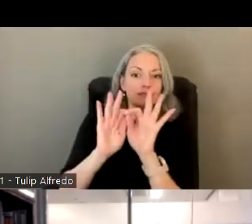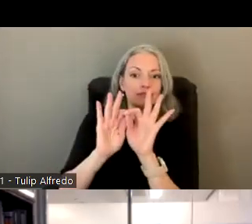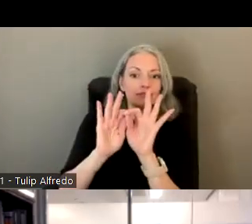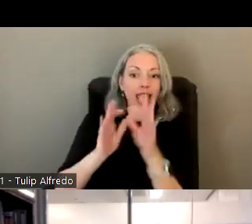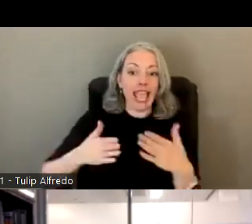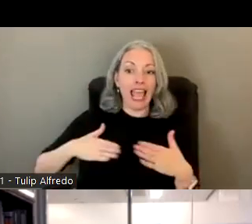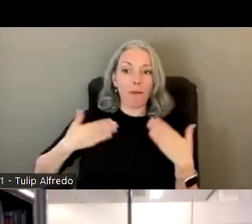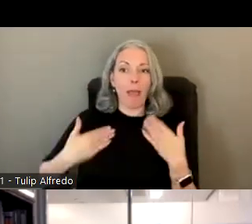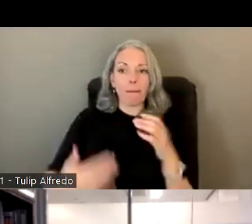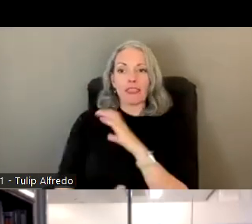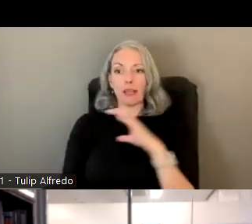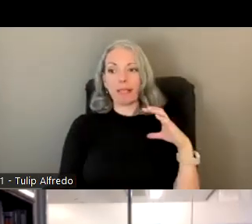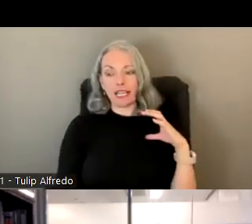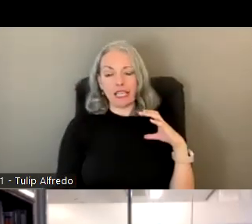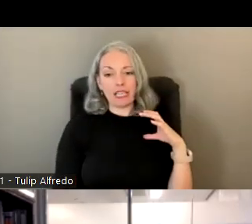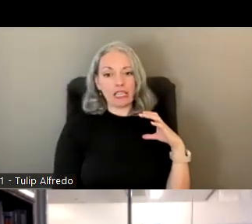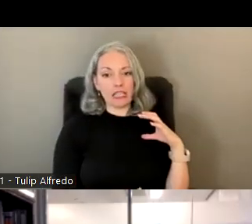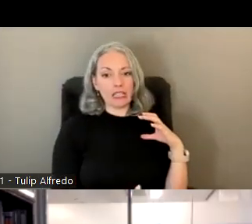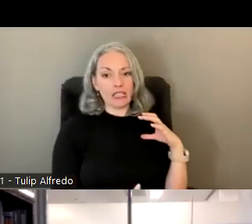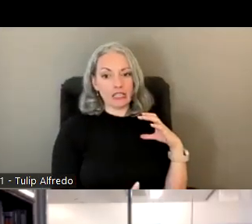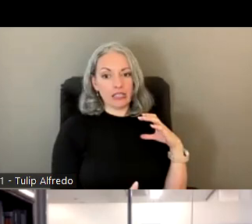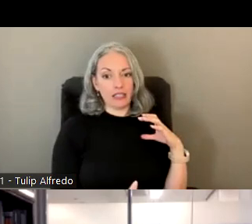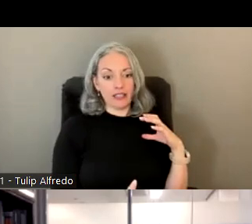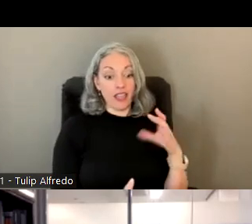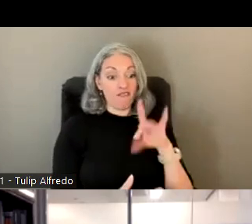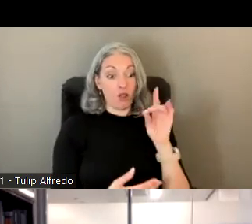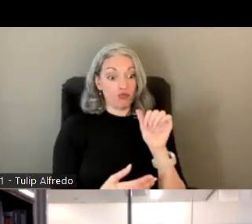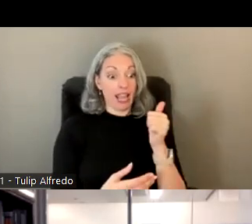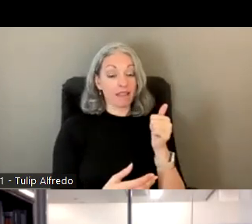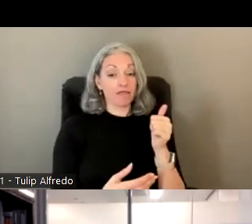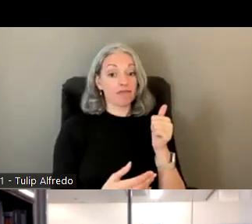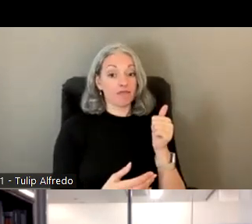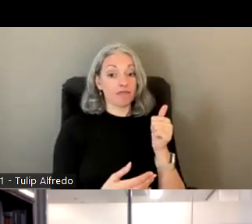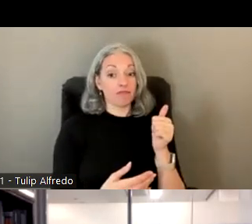glad the committee came down to 10 that are really, really superb.